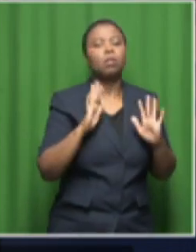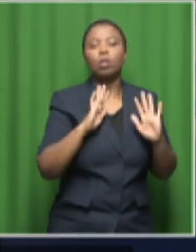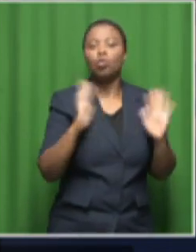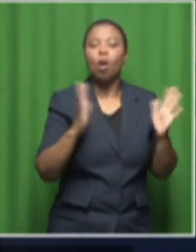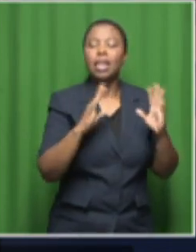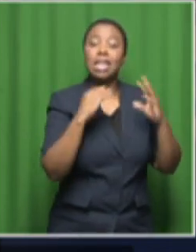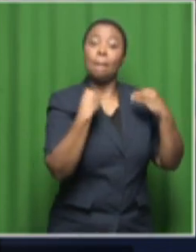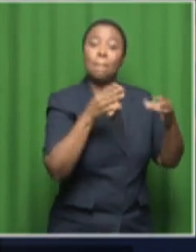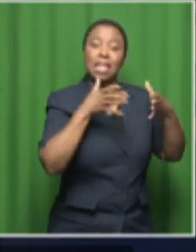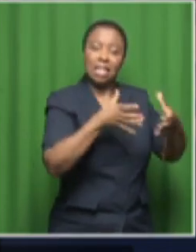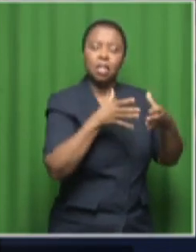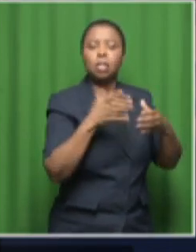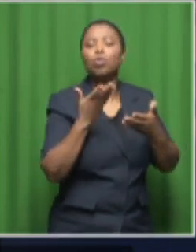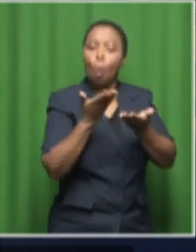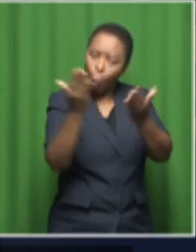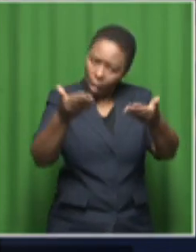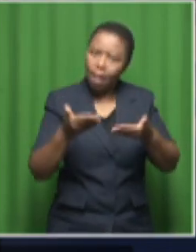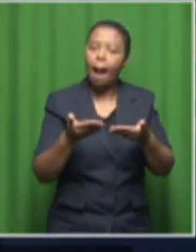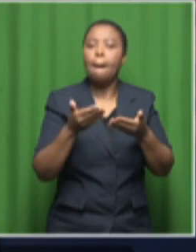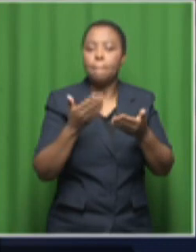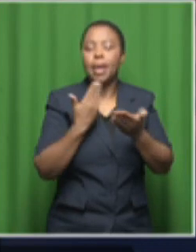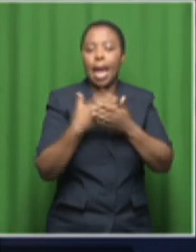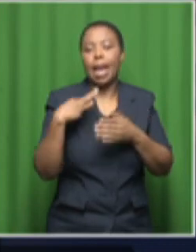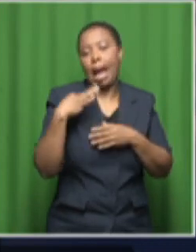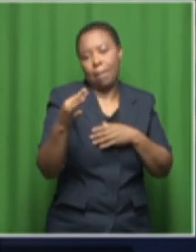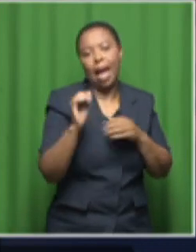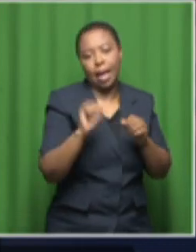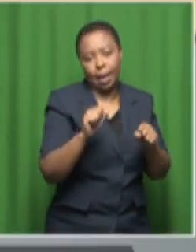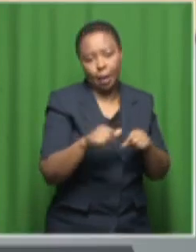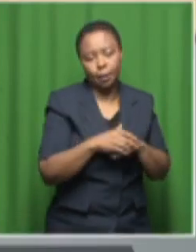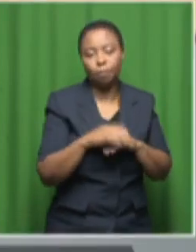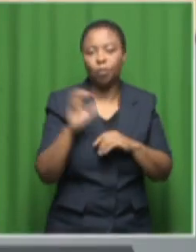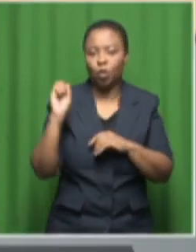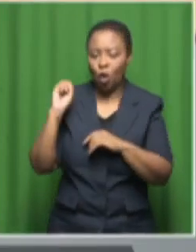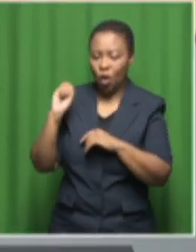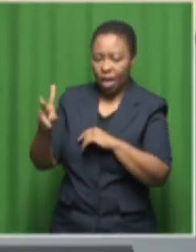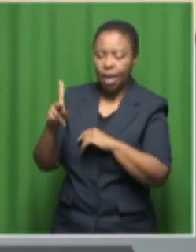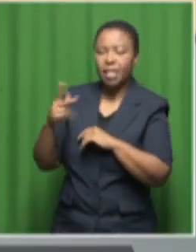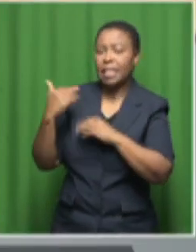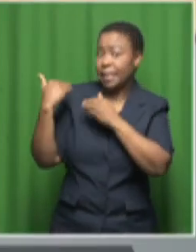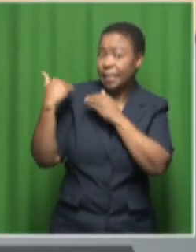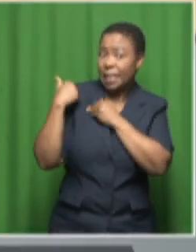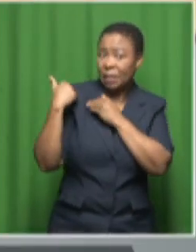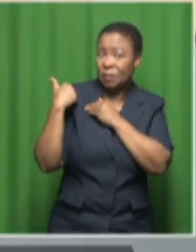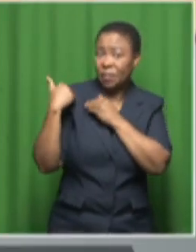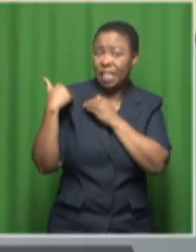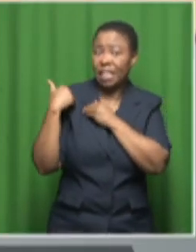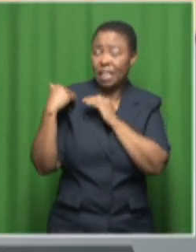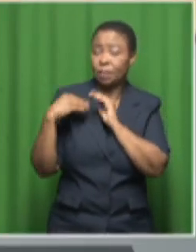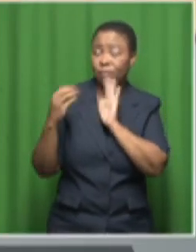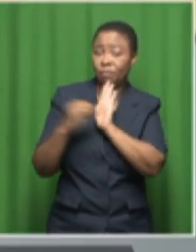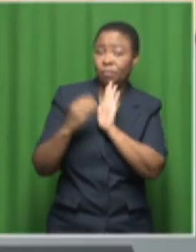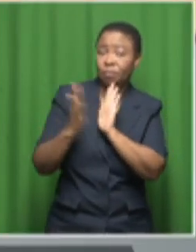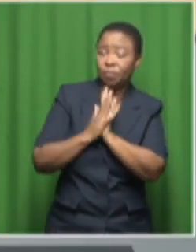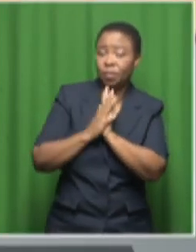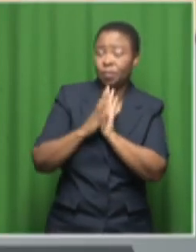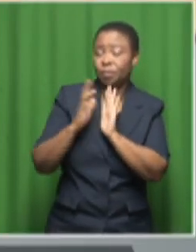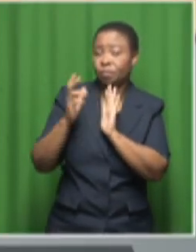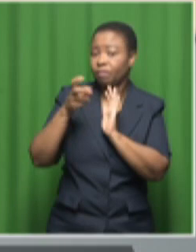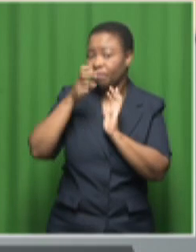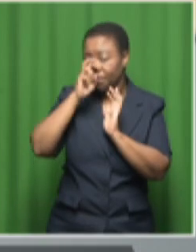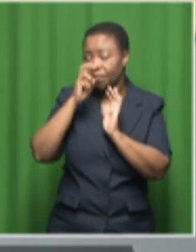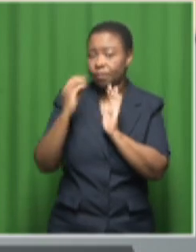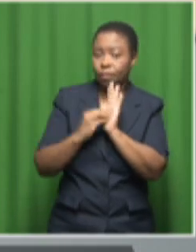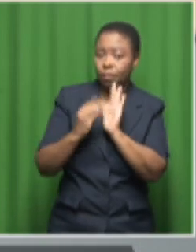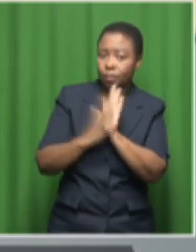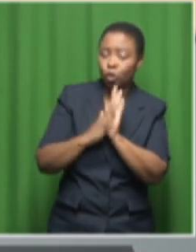in corporate. You're welcome to go ahead and apply. Okay. So what safety precautions are being put in place to ensure that